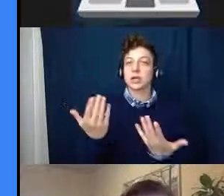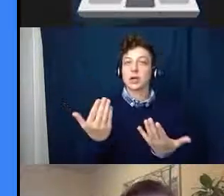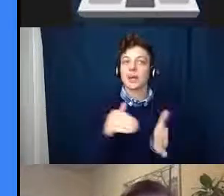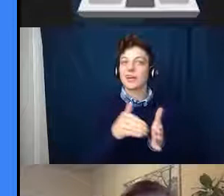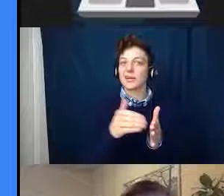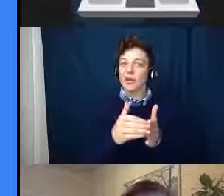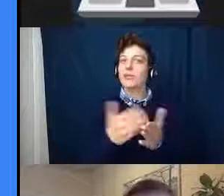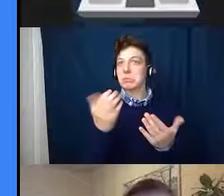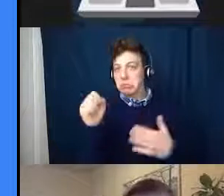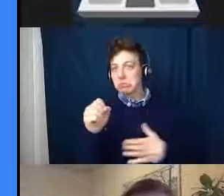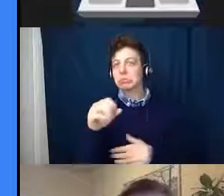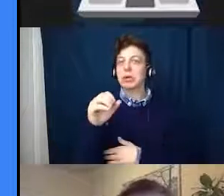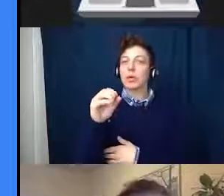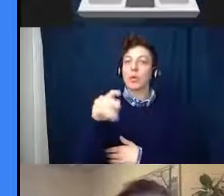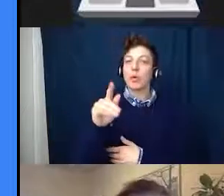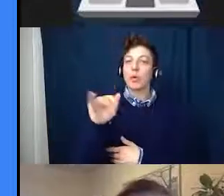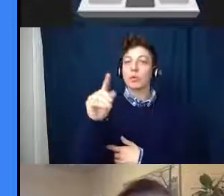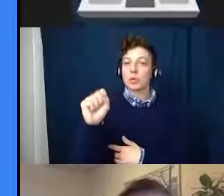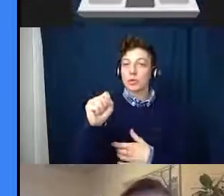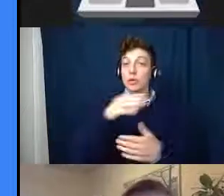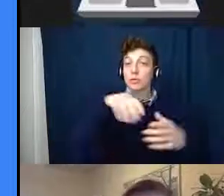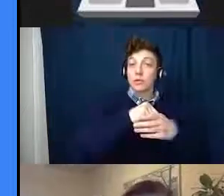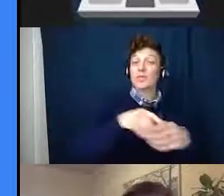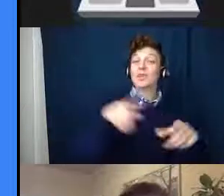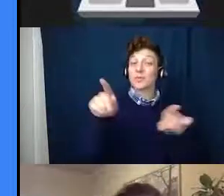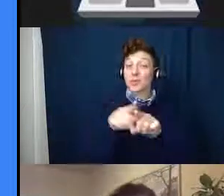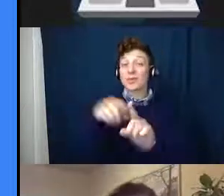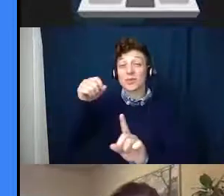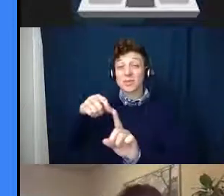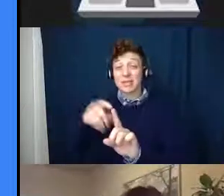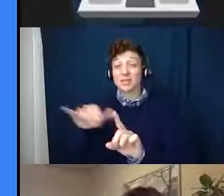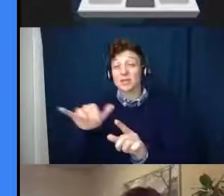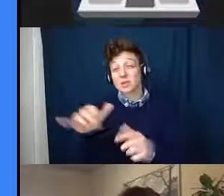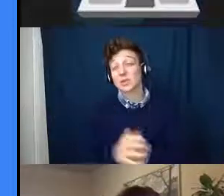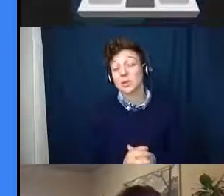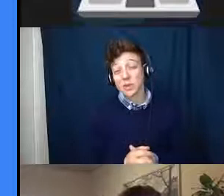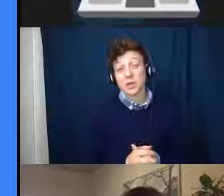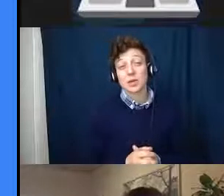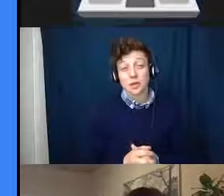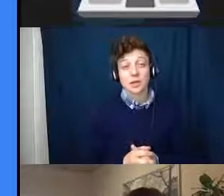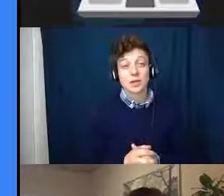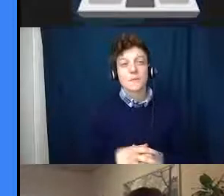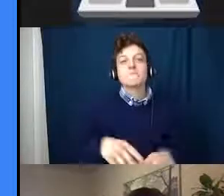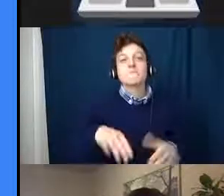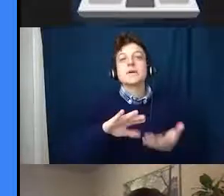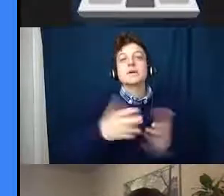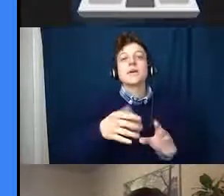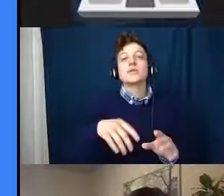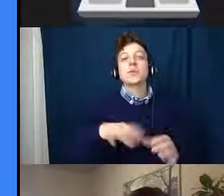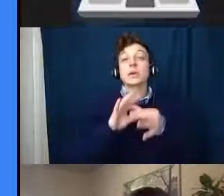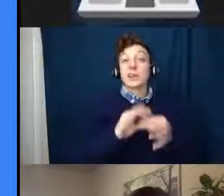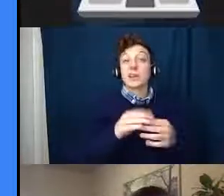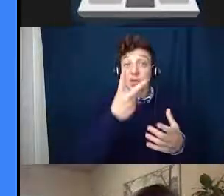involved, but oftentimes other drugs such as stimulants are also involved. And deaths involving stimulants and opioids together increased